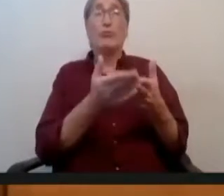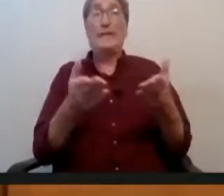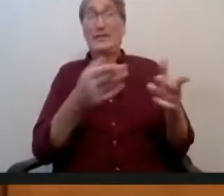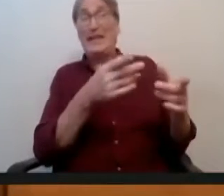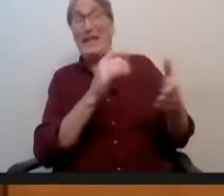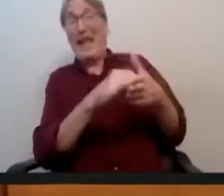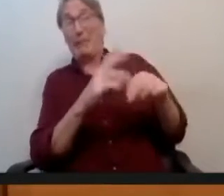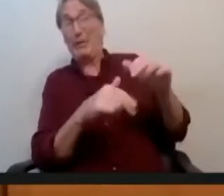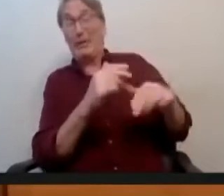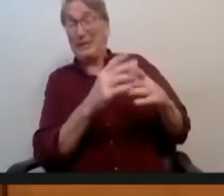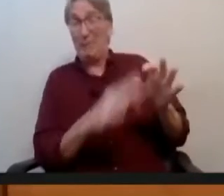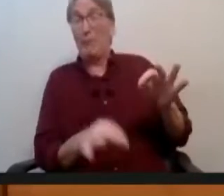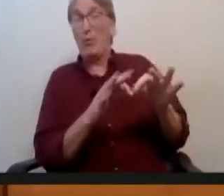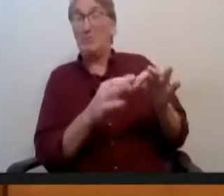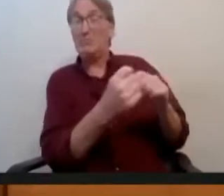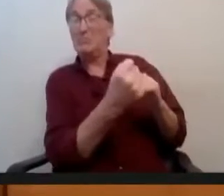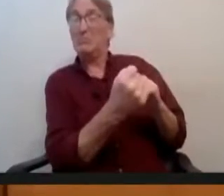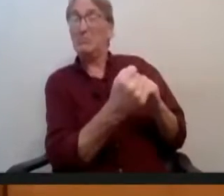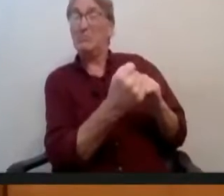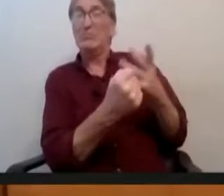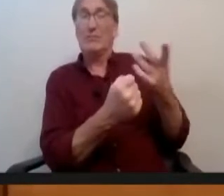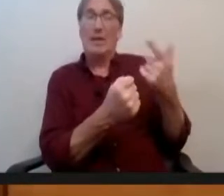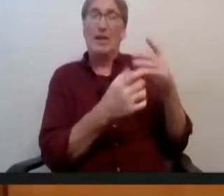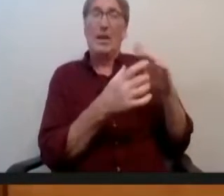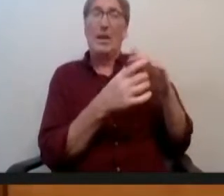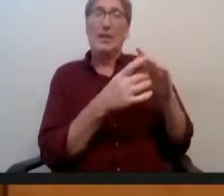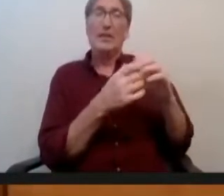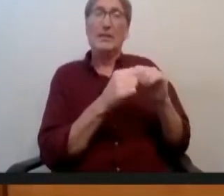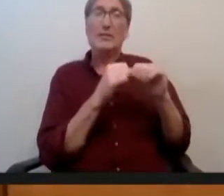its association with him.